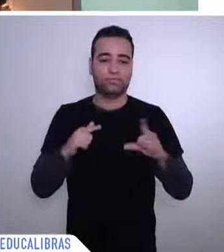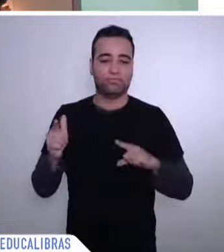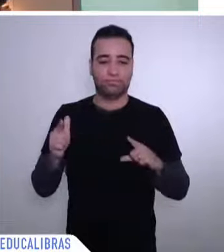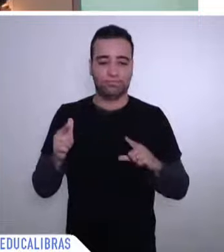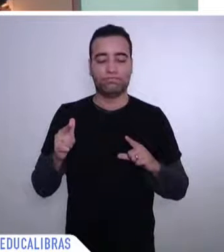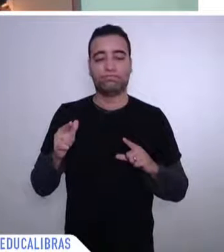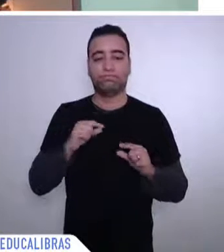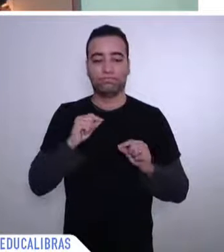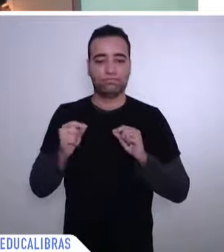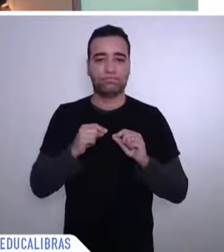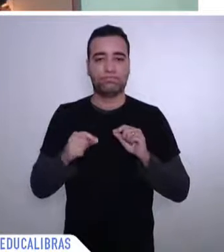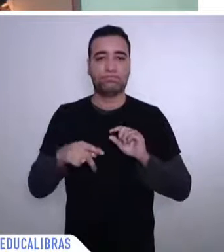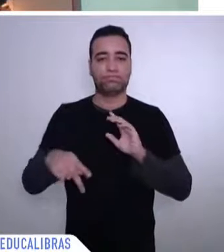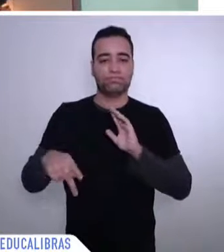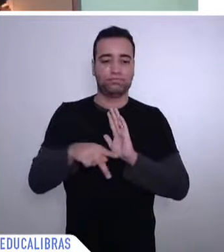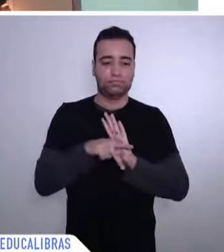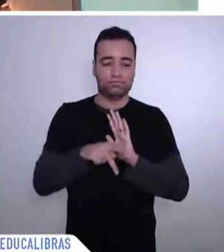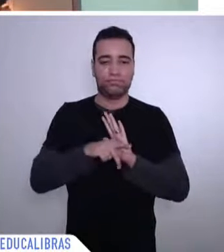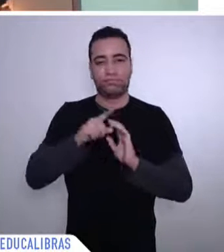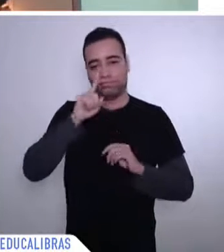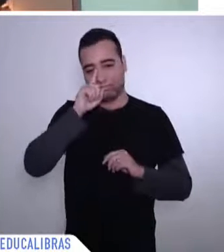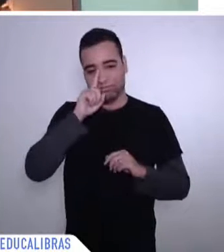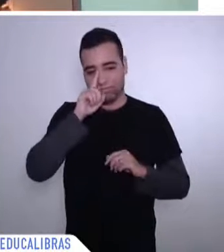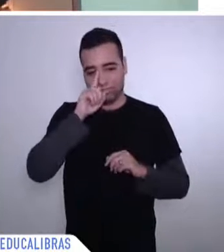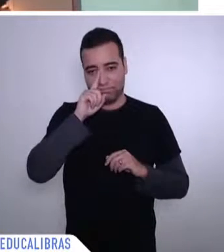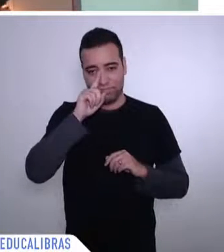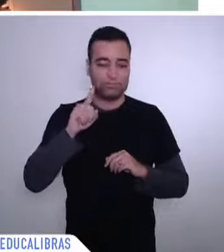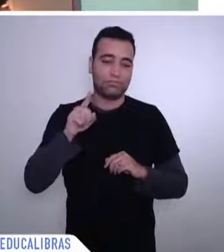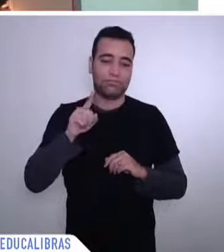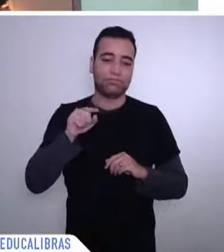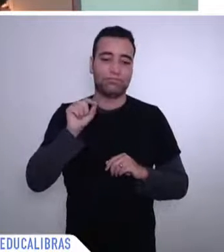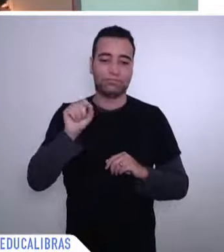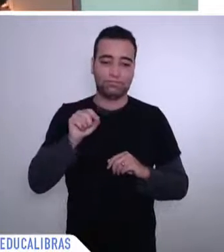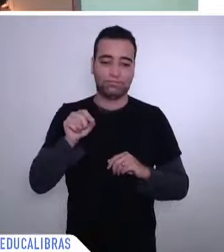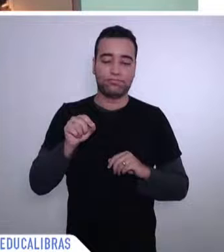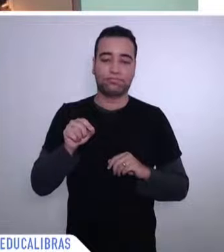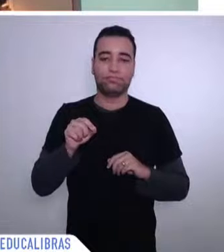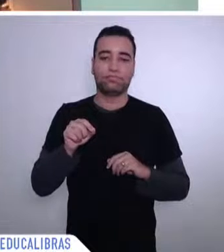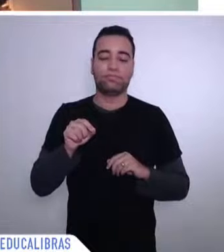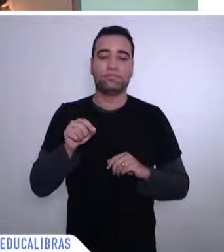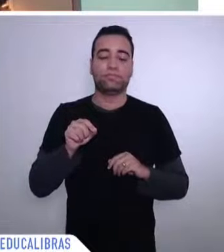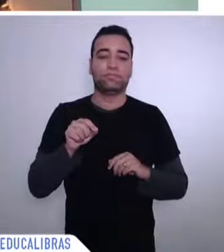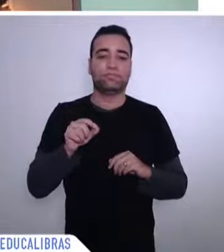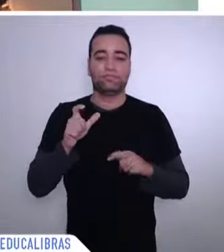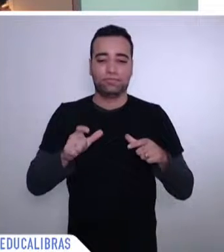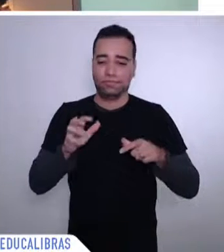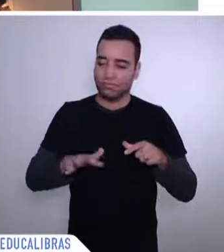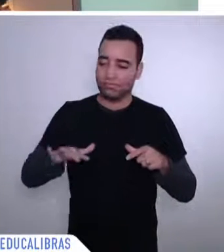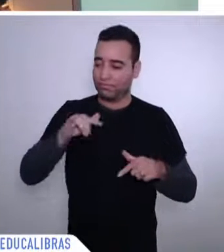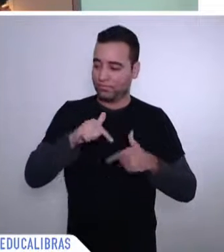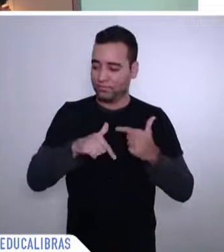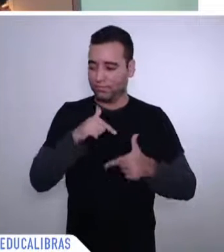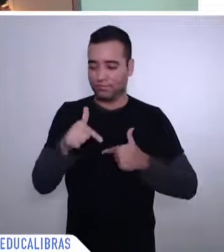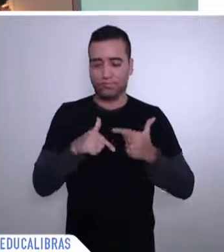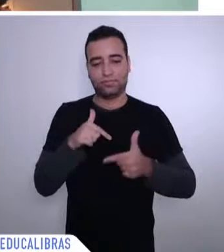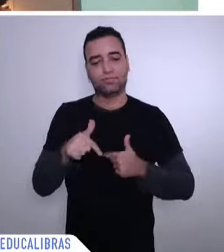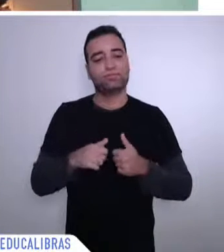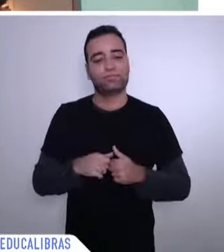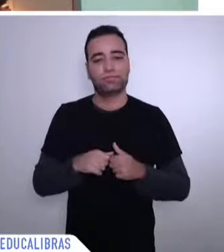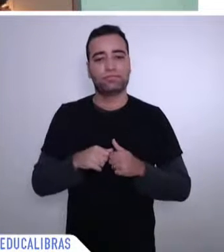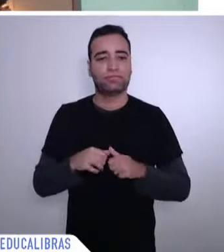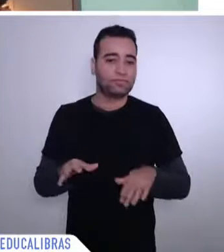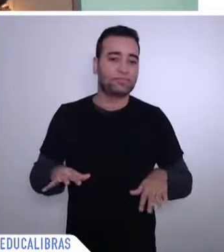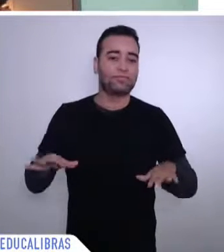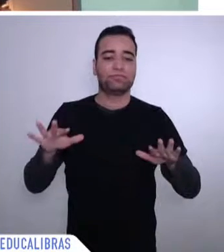of workers' qualification, progression to risk, the purchase of equipment,